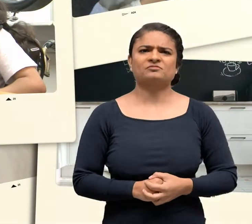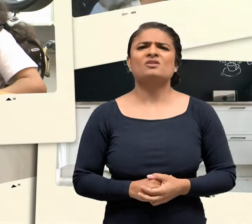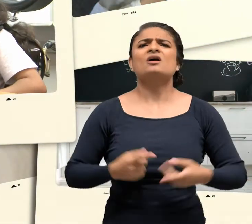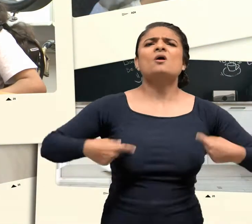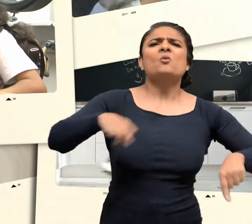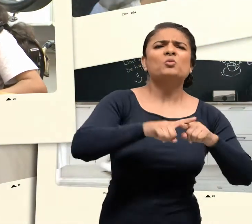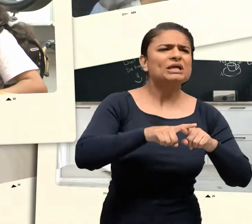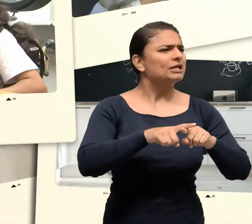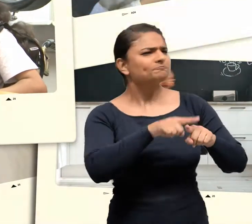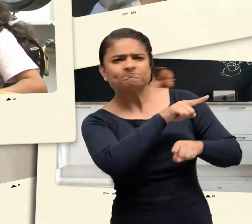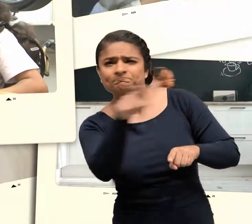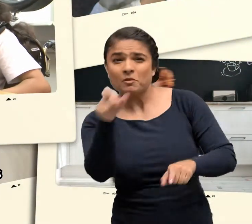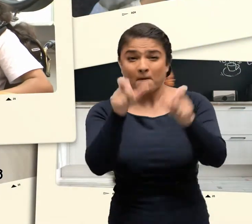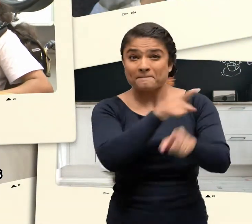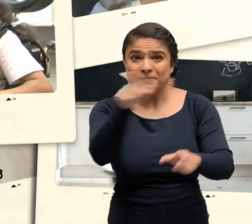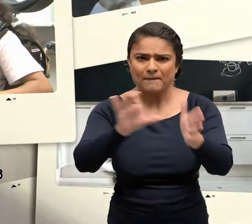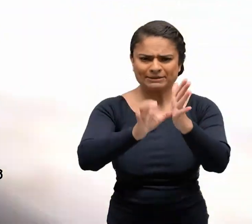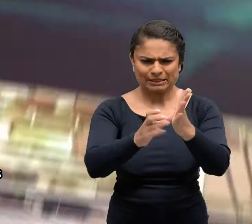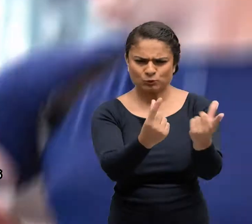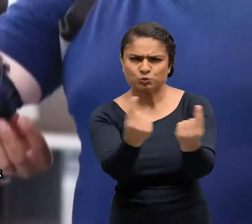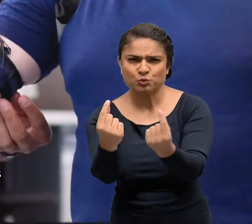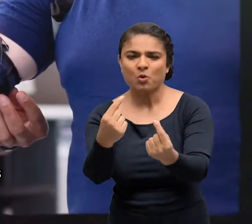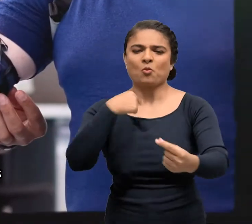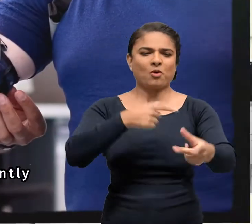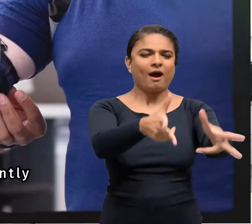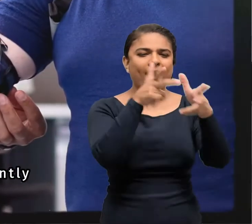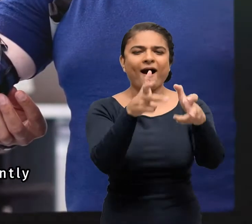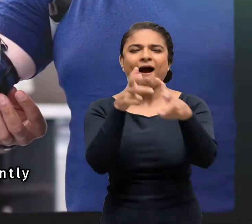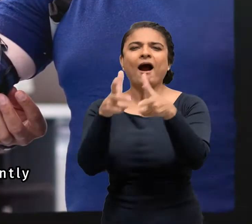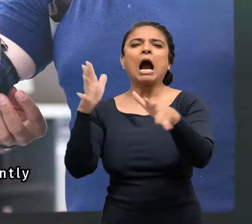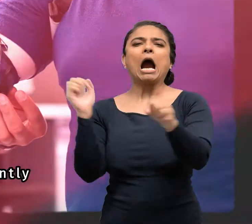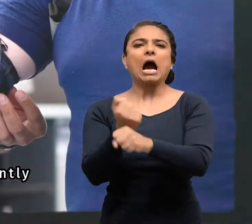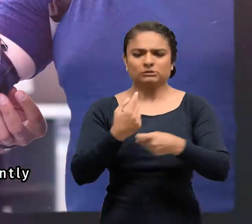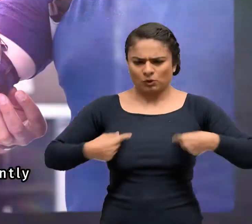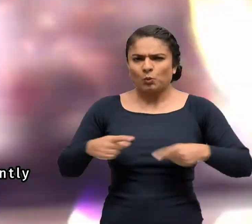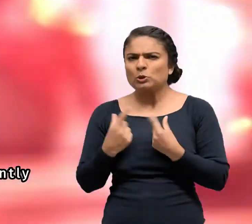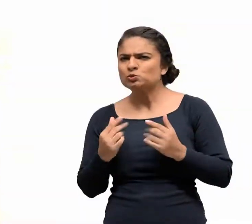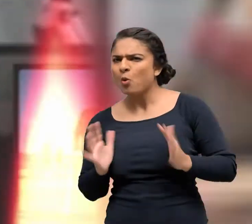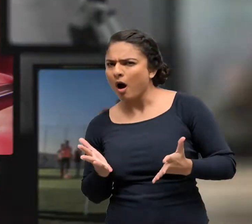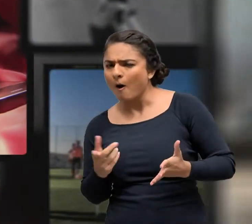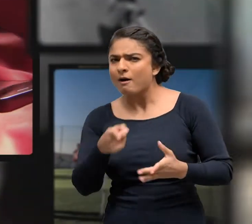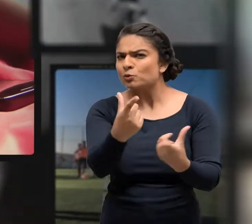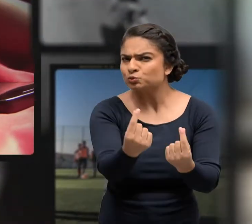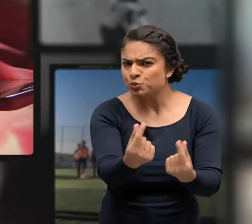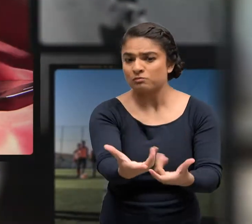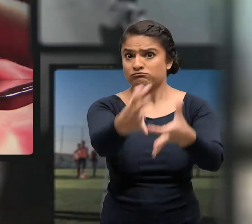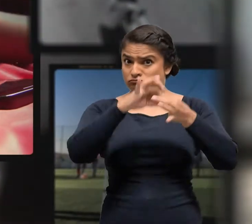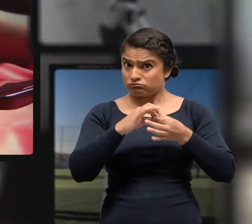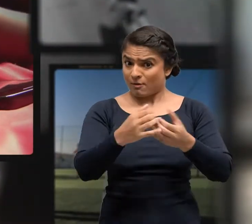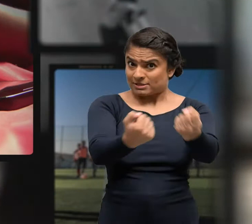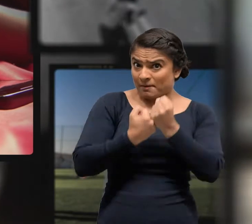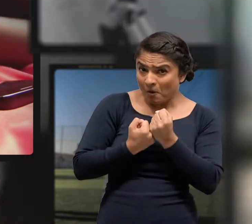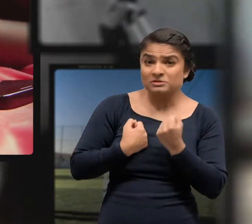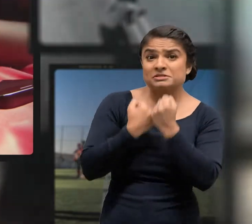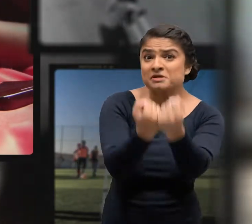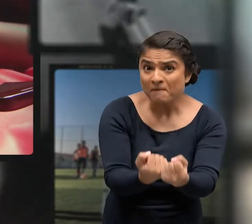Activated takes us on a journey of taking lessons from persons with disabilities in how we must do things differently to unleash the contributions